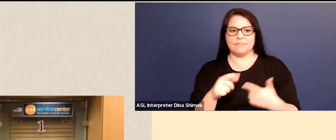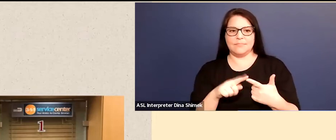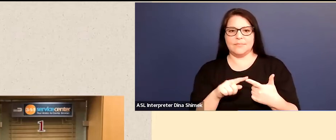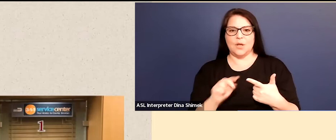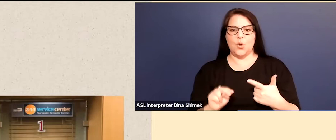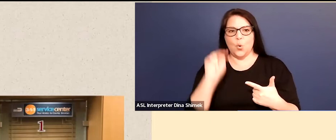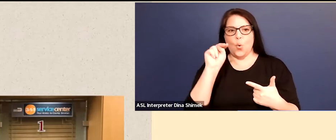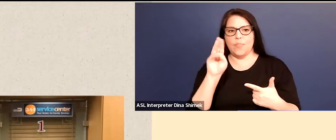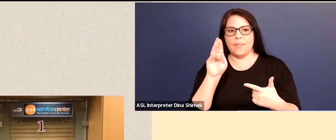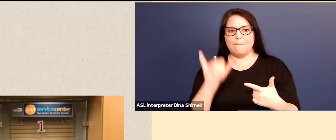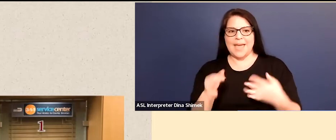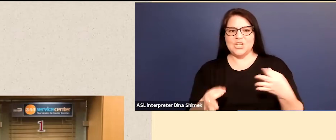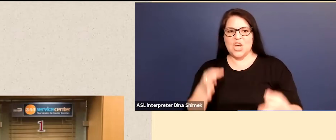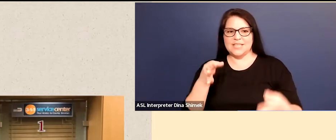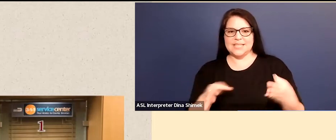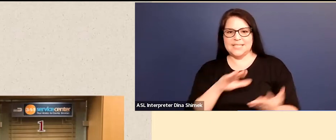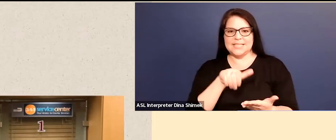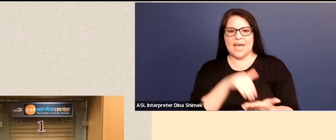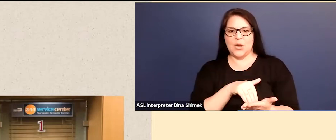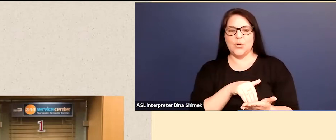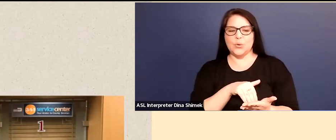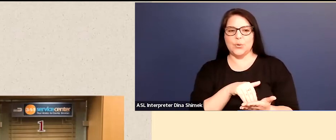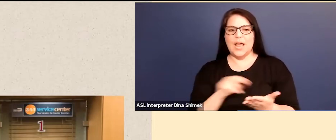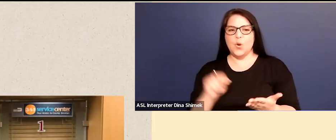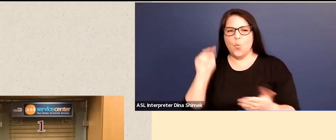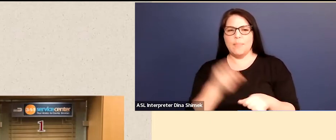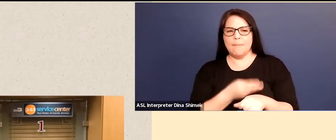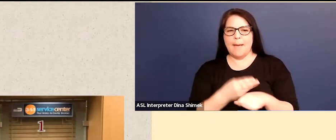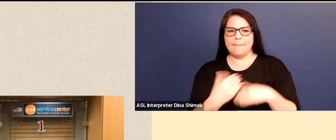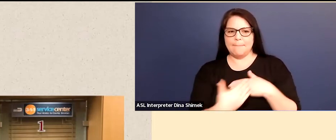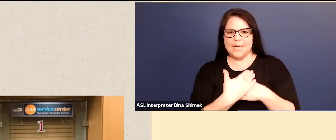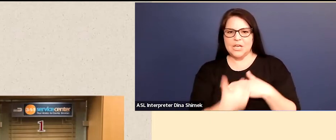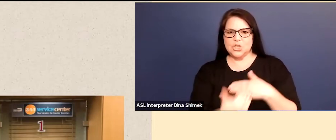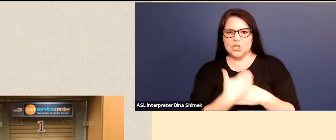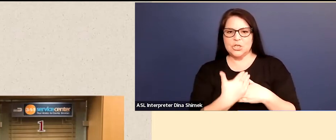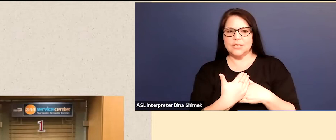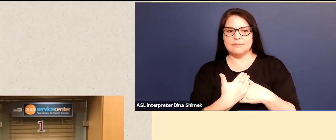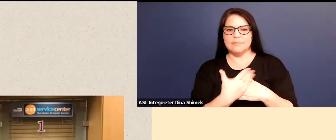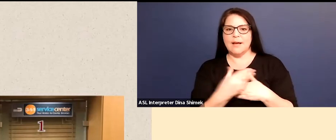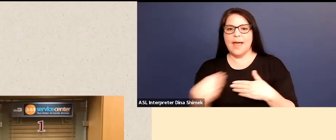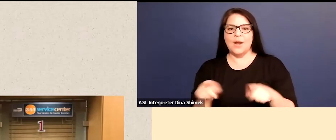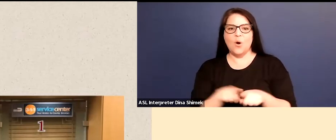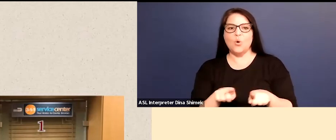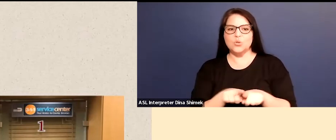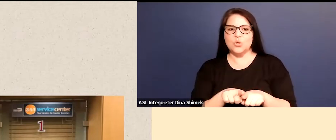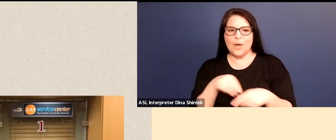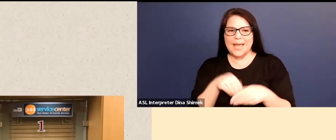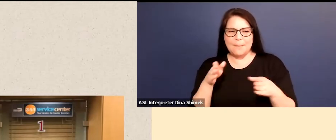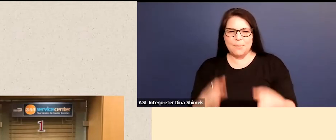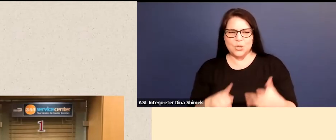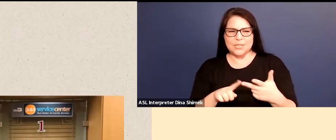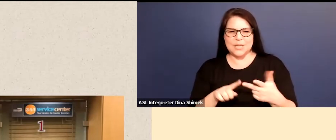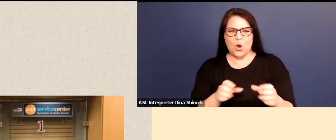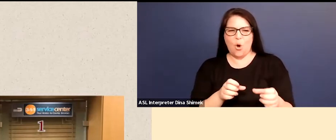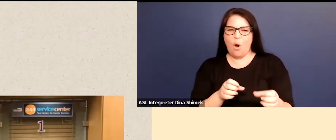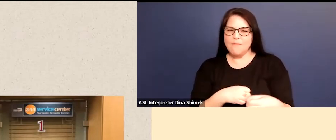North Dade Justice Center up in North Miami Beach. And we also have an in-person office at